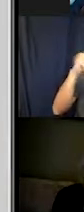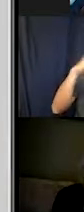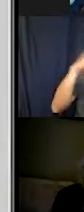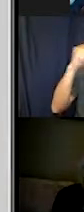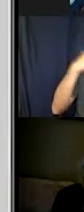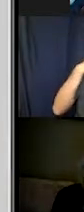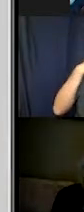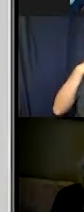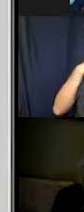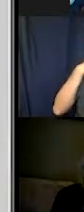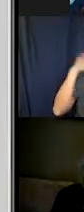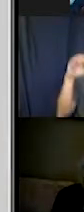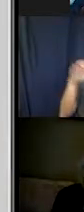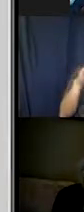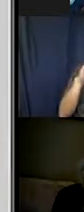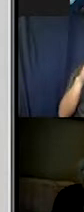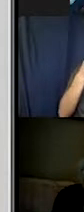it? Ah.